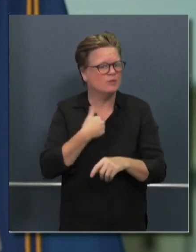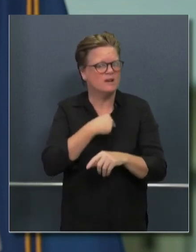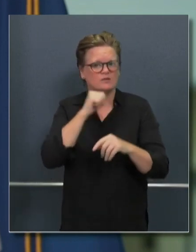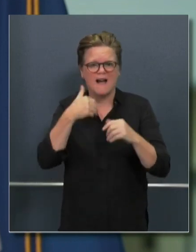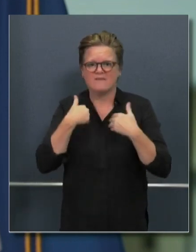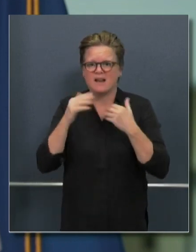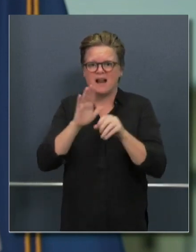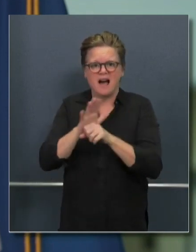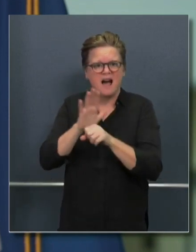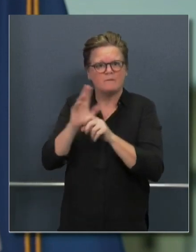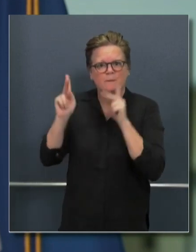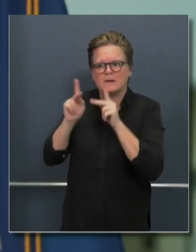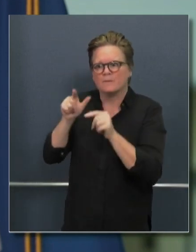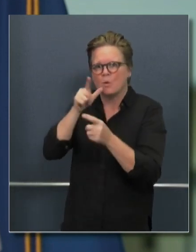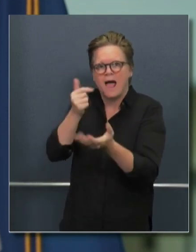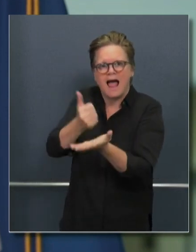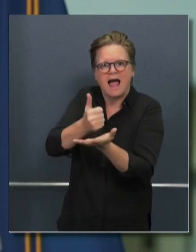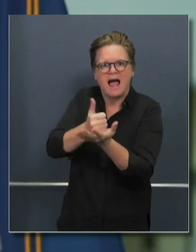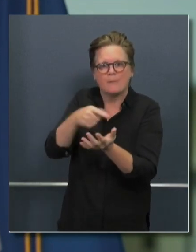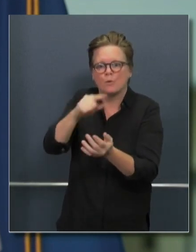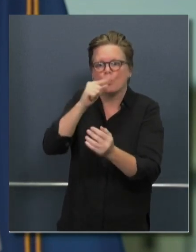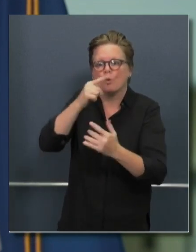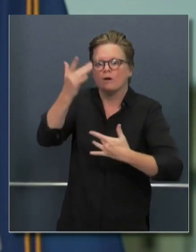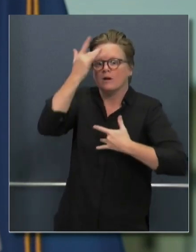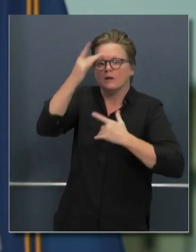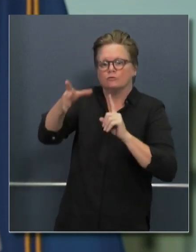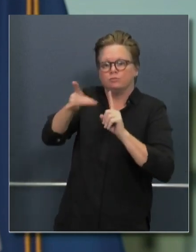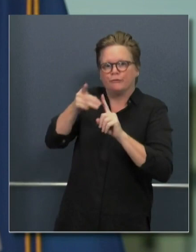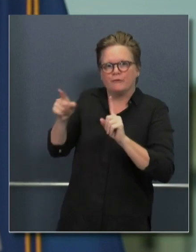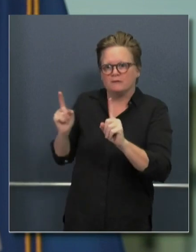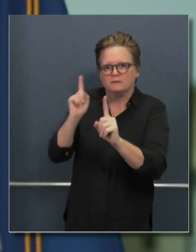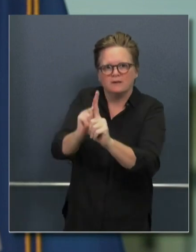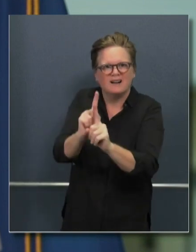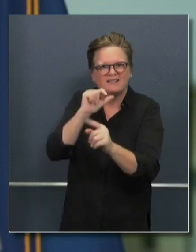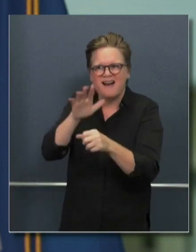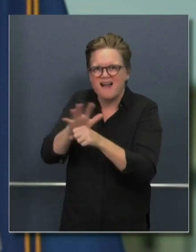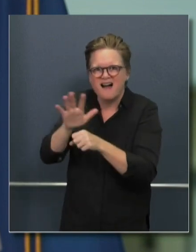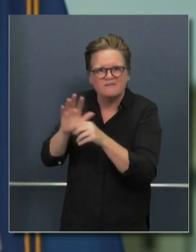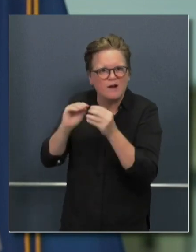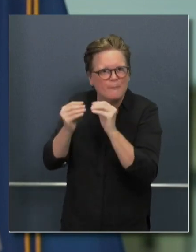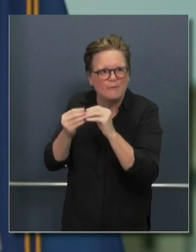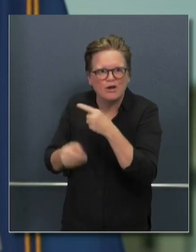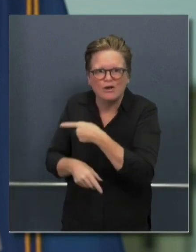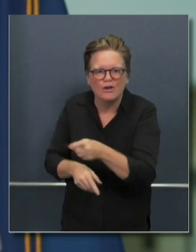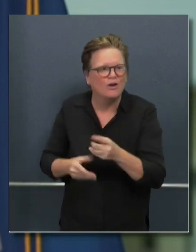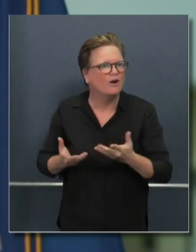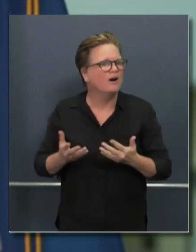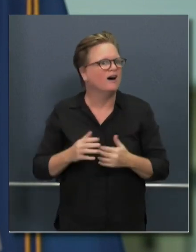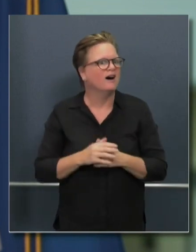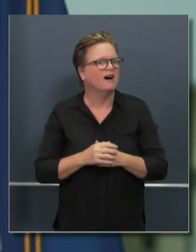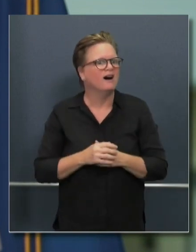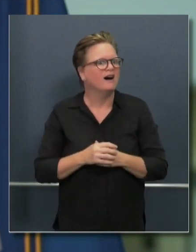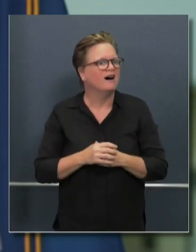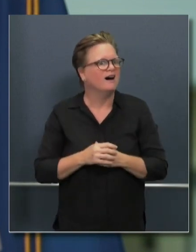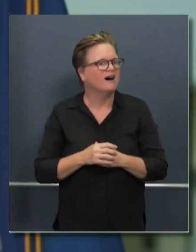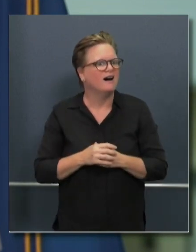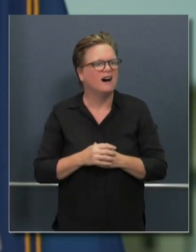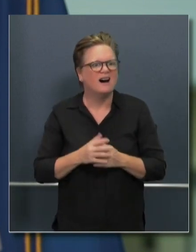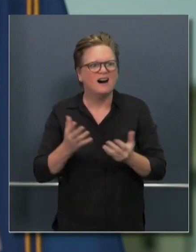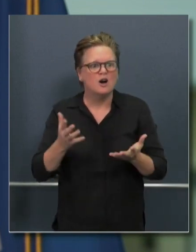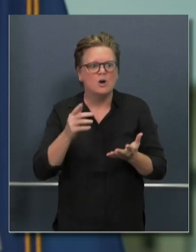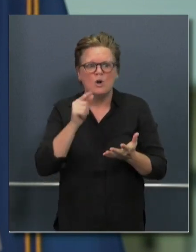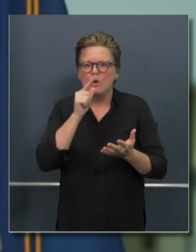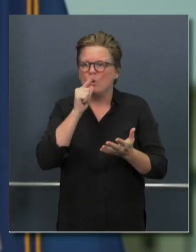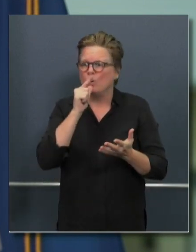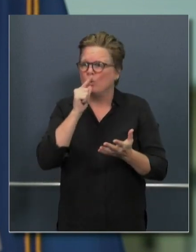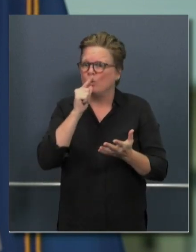chooses not to reopen, working at the local level, they can make that determination. And as you know well, that is the case in many counties in